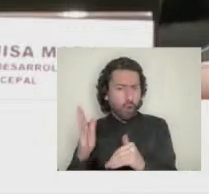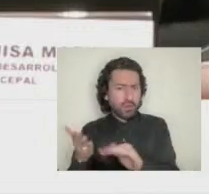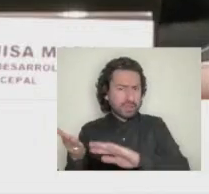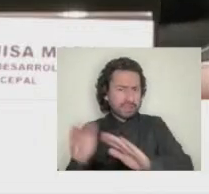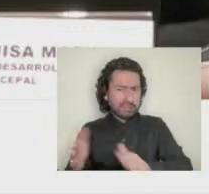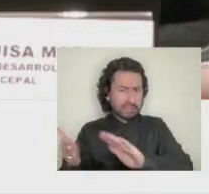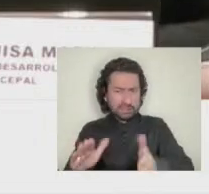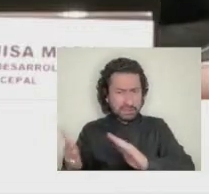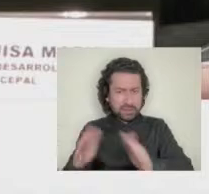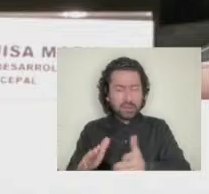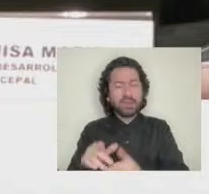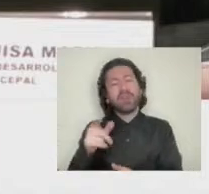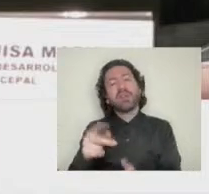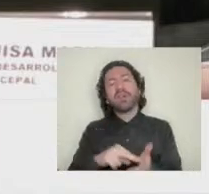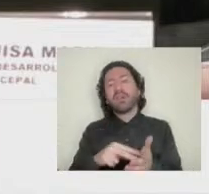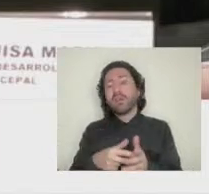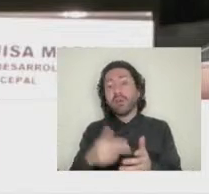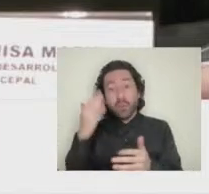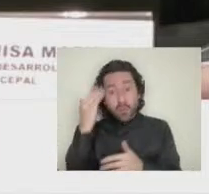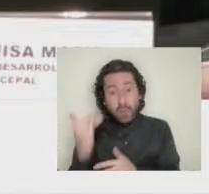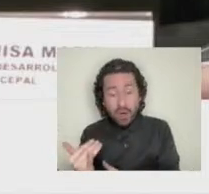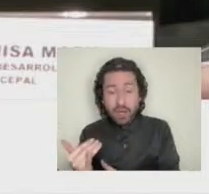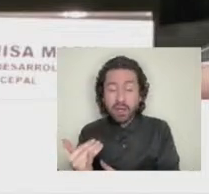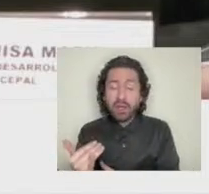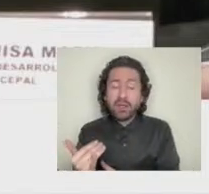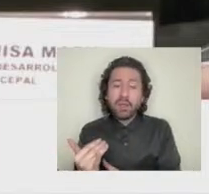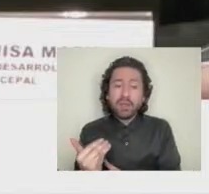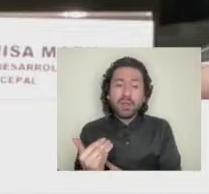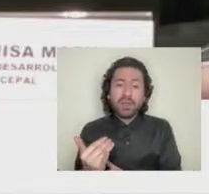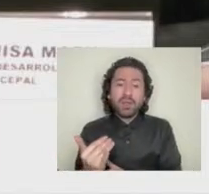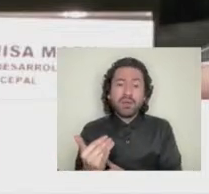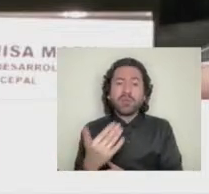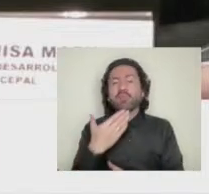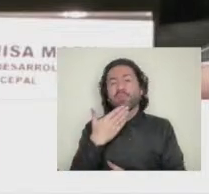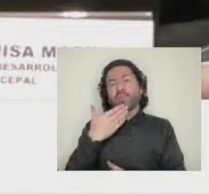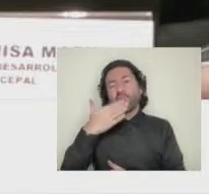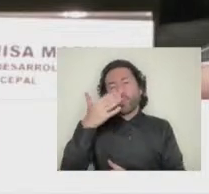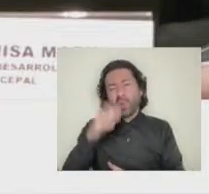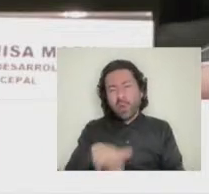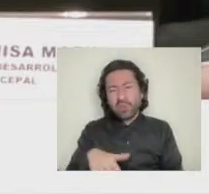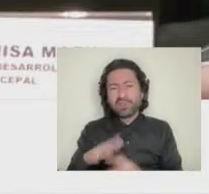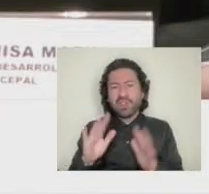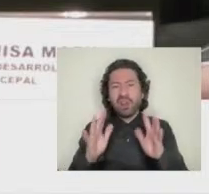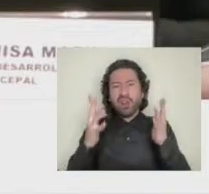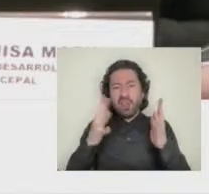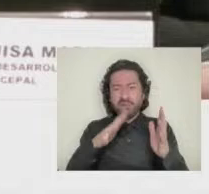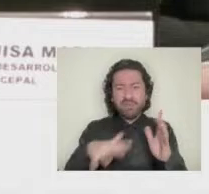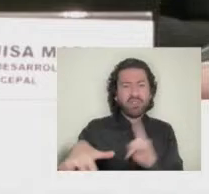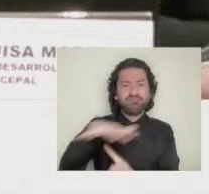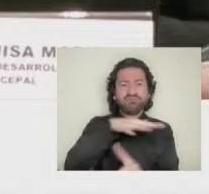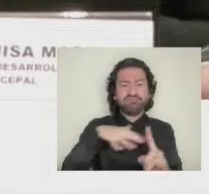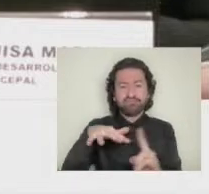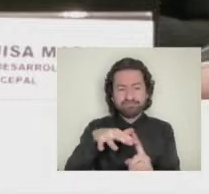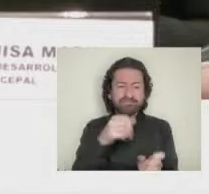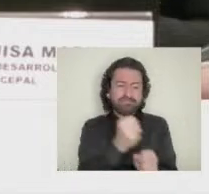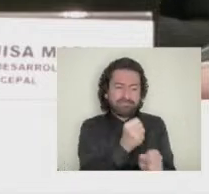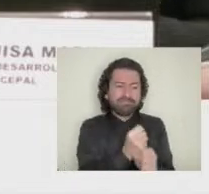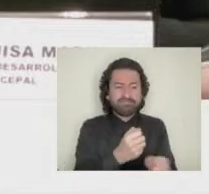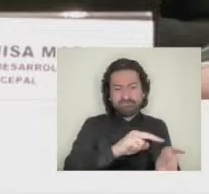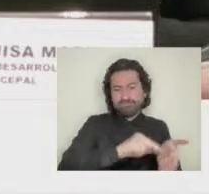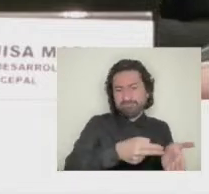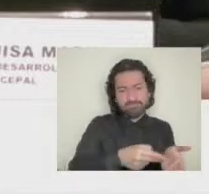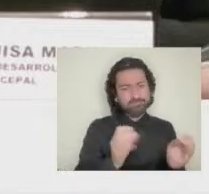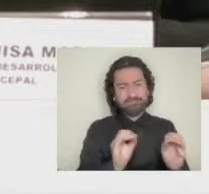higher access to mortality. During the pandemic, for example, we saw that. And this is related to the living